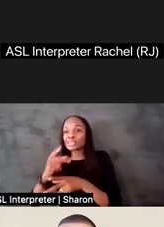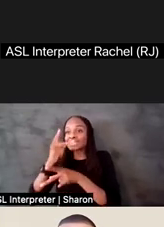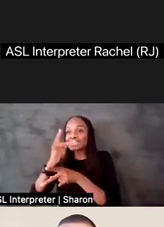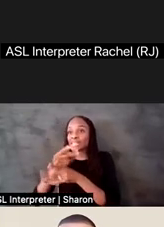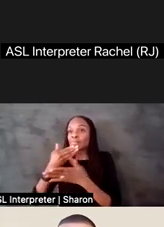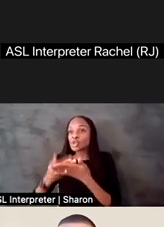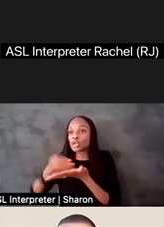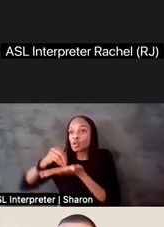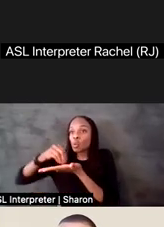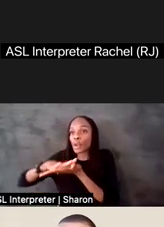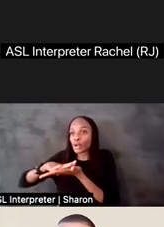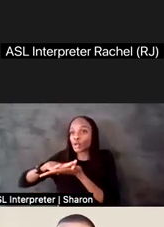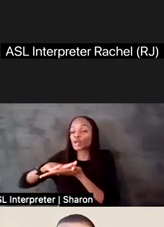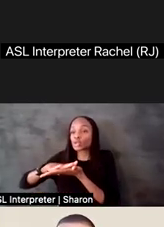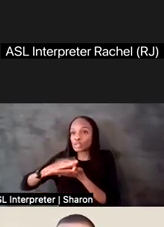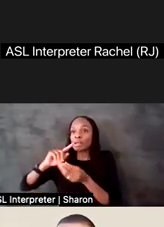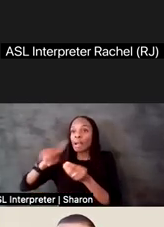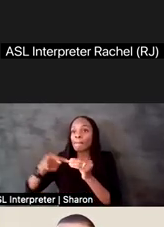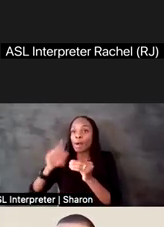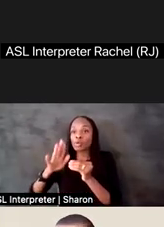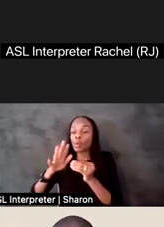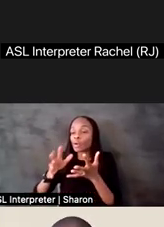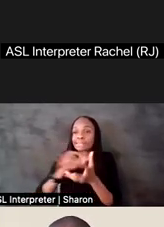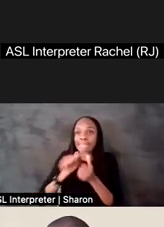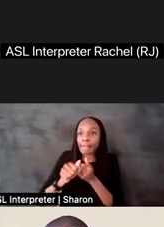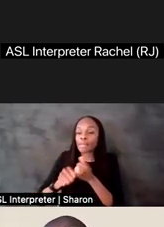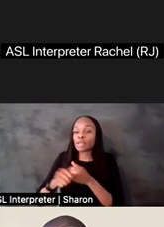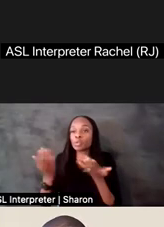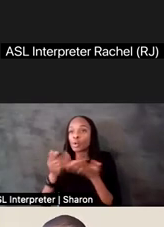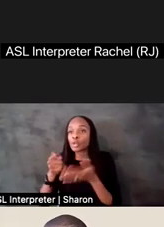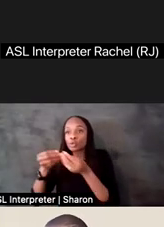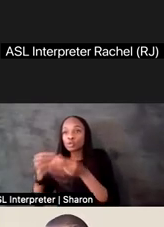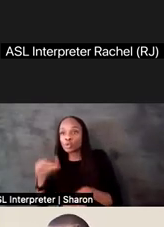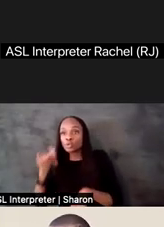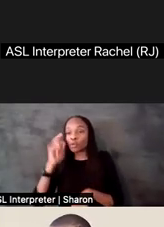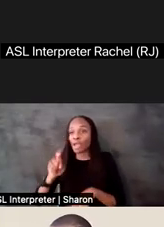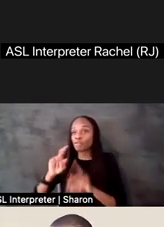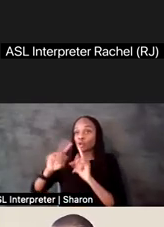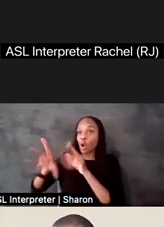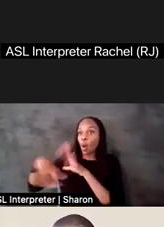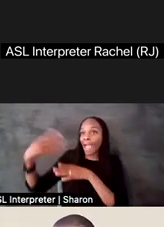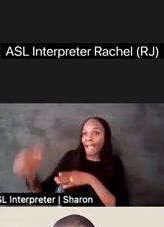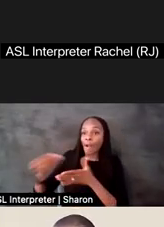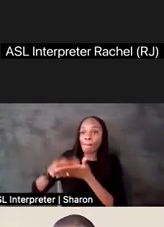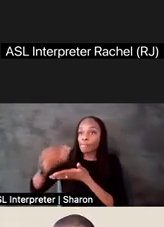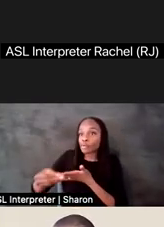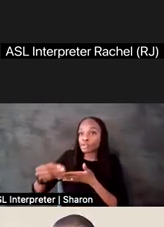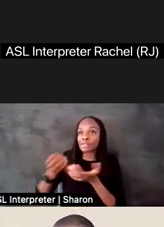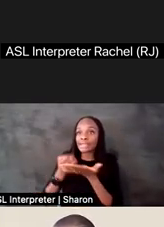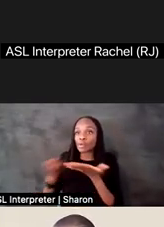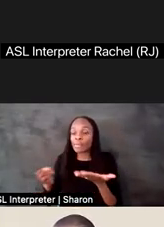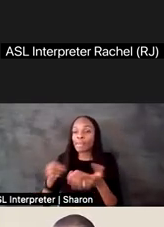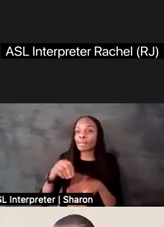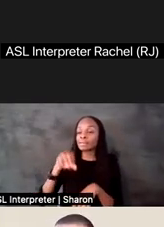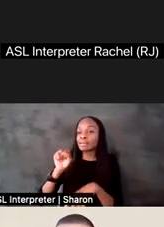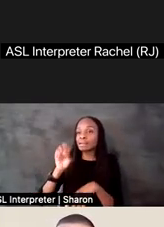earthquake of damage, what their loss is. If you have to go out and purchase equipment, supplies, keep a good record, keep